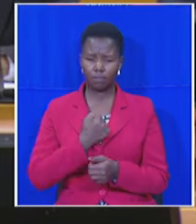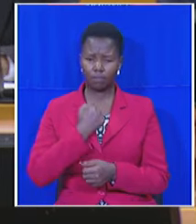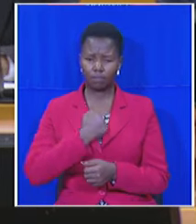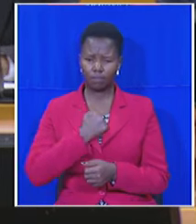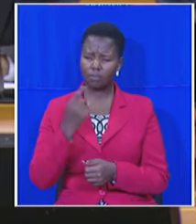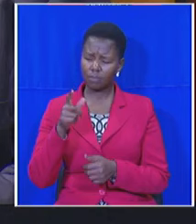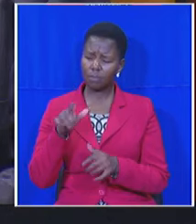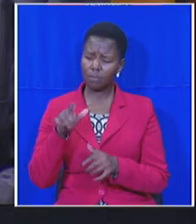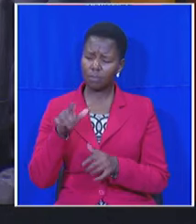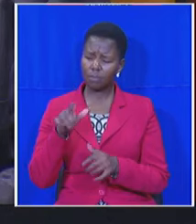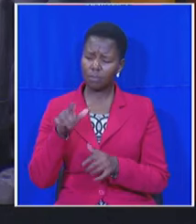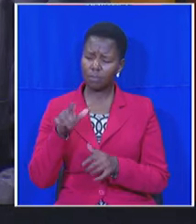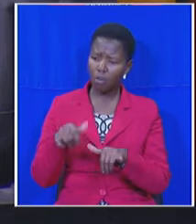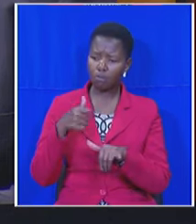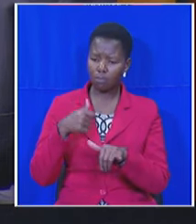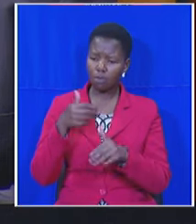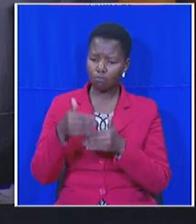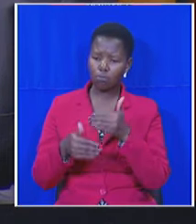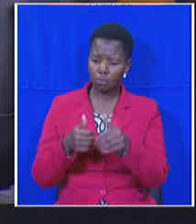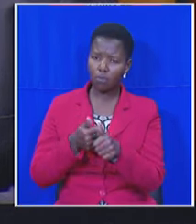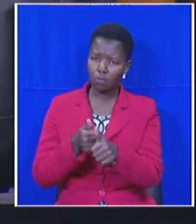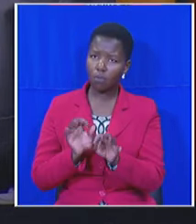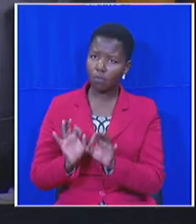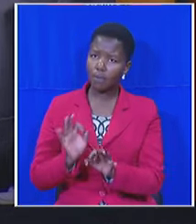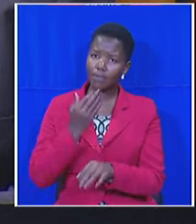I'm going through a process here, sir, please.